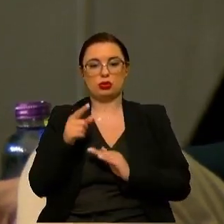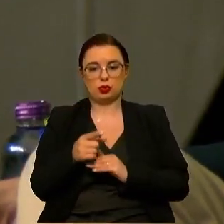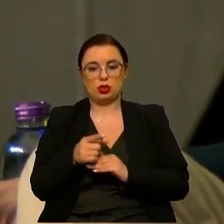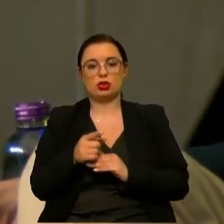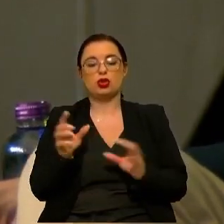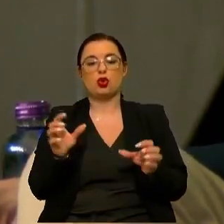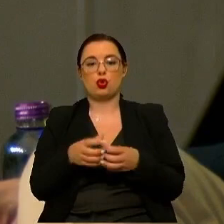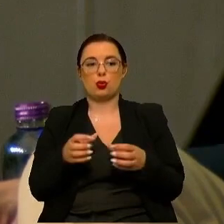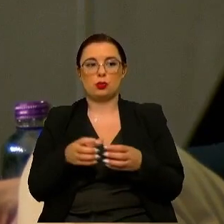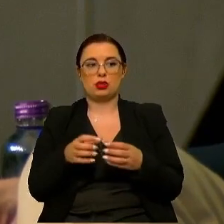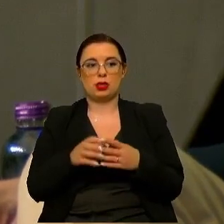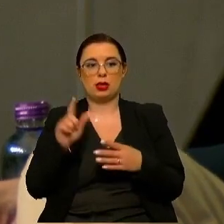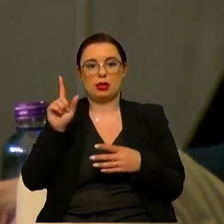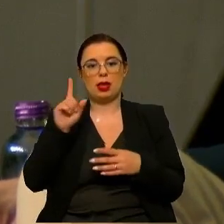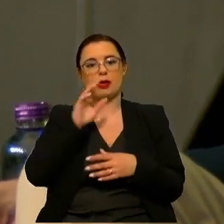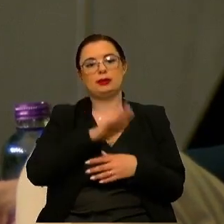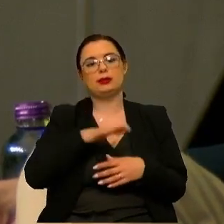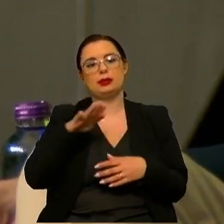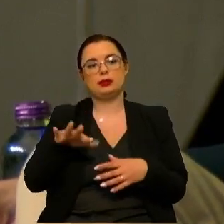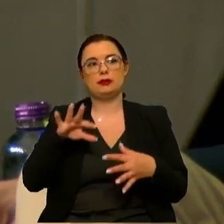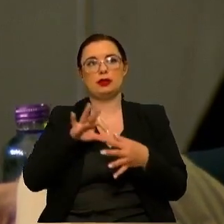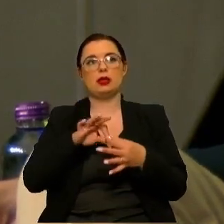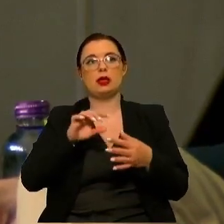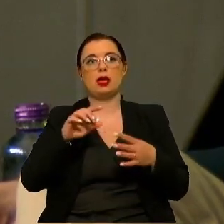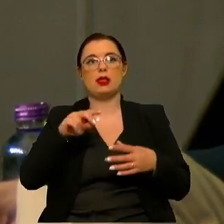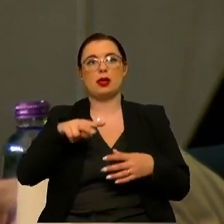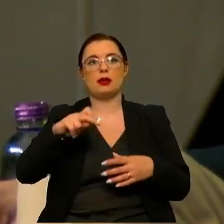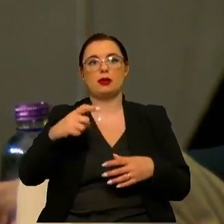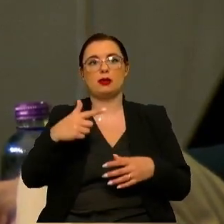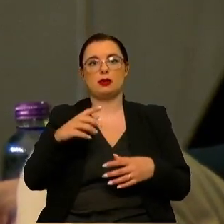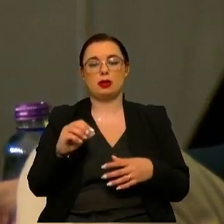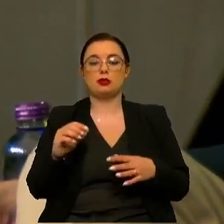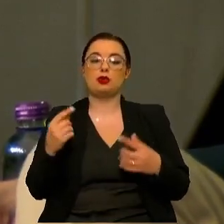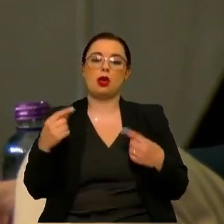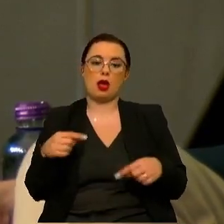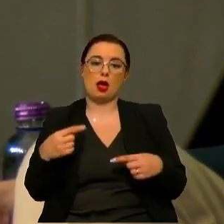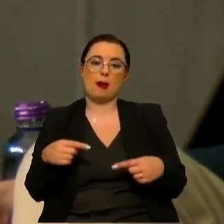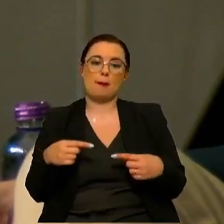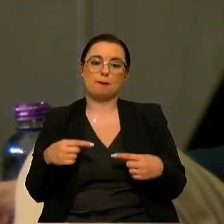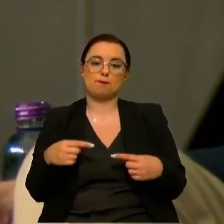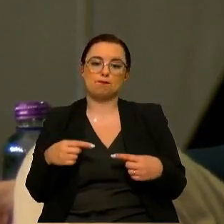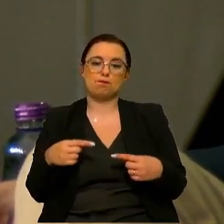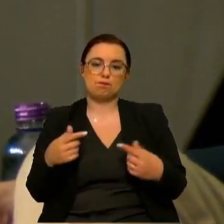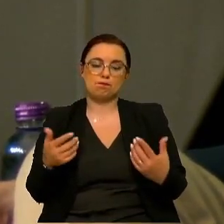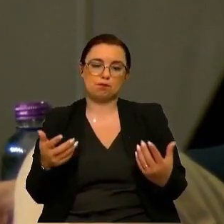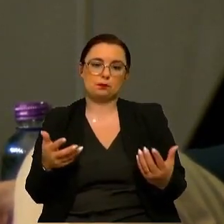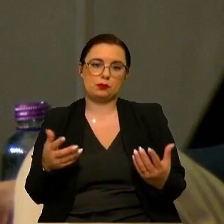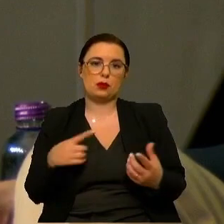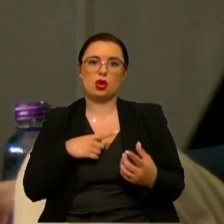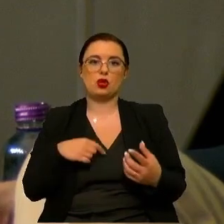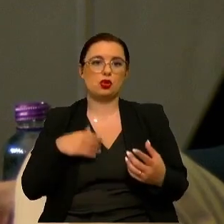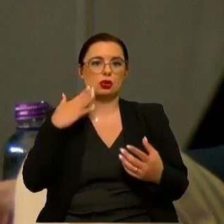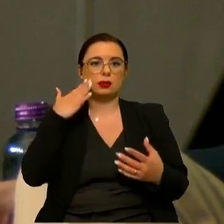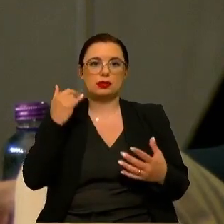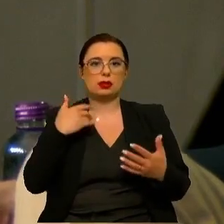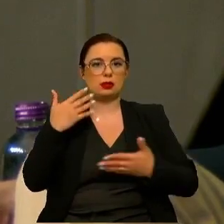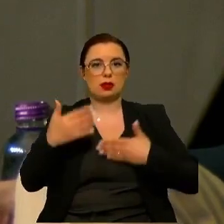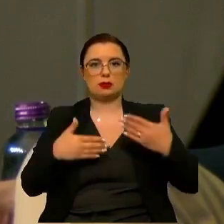to present the discussion project to the scientific community linked to NATO. So there is here